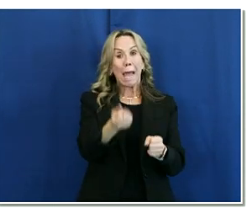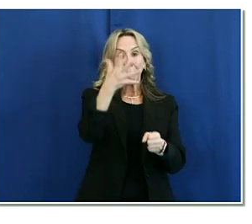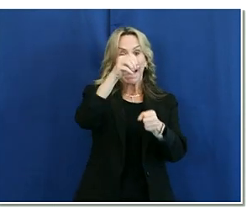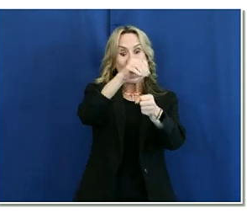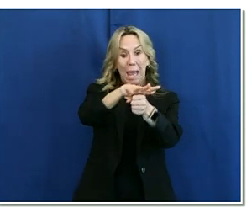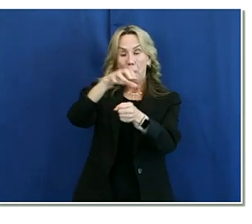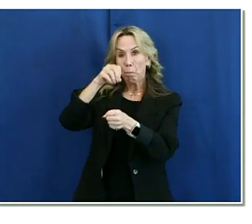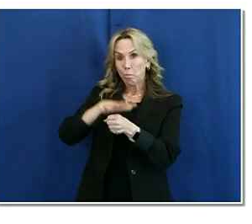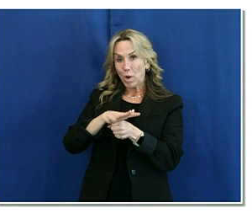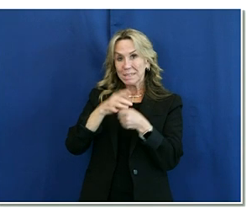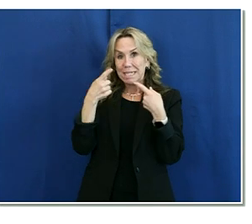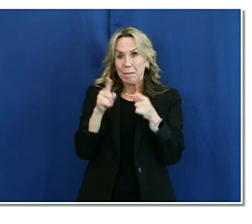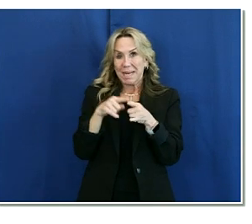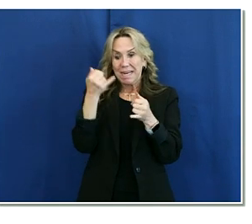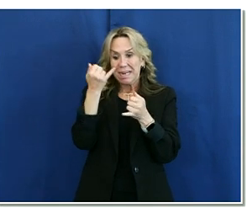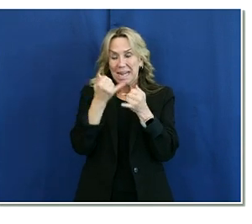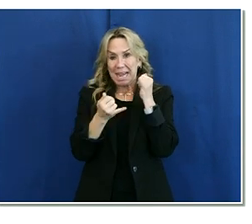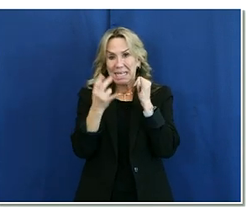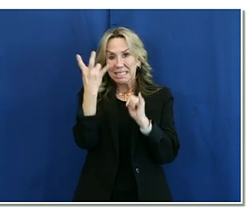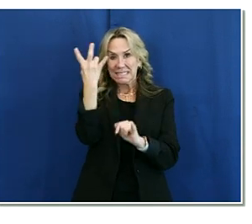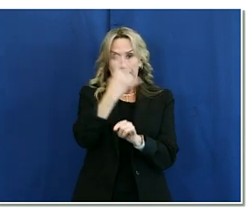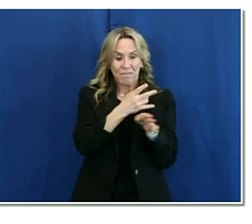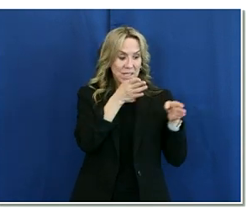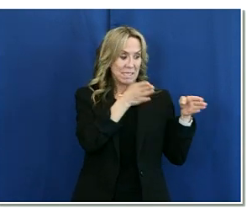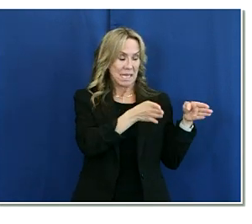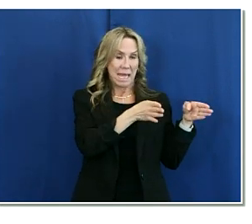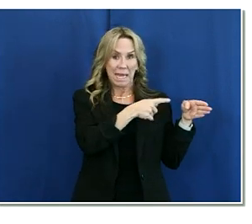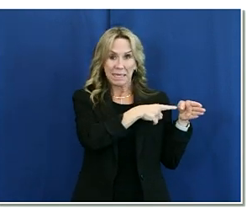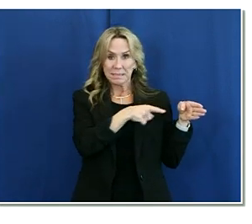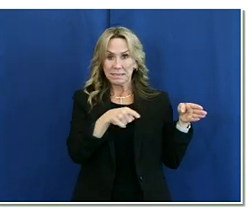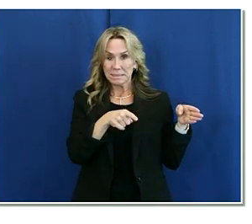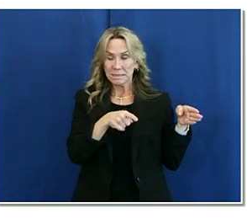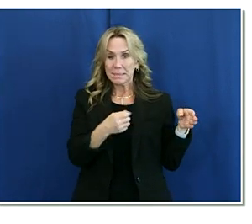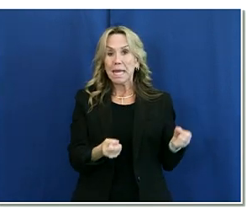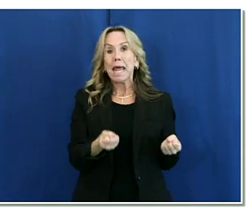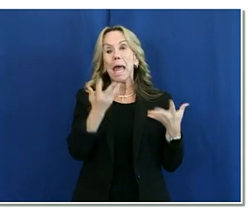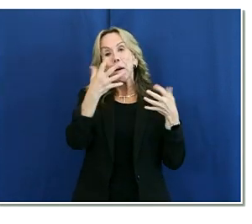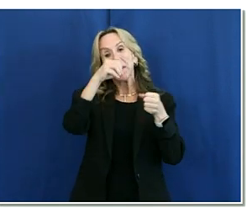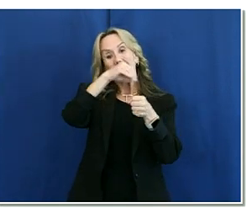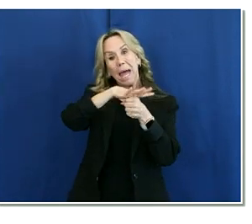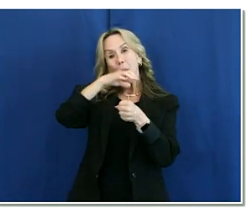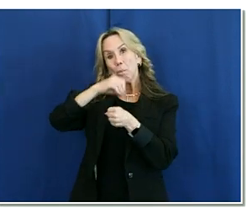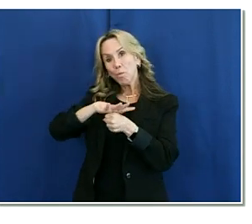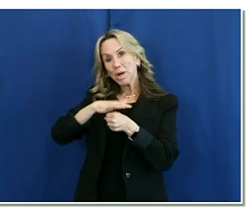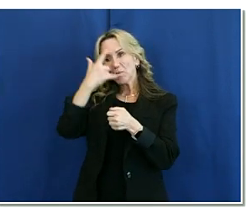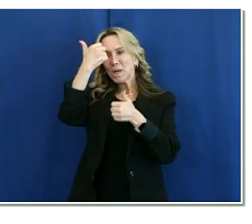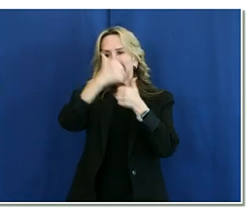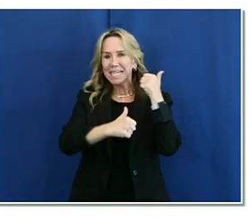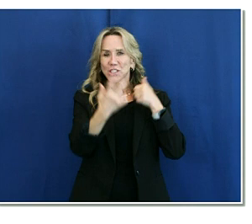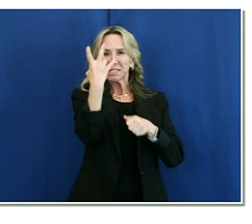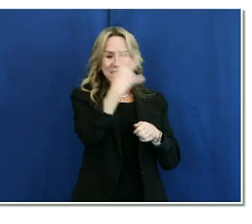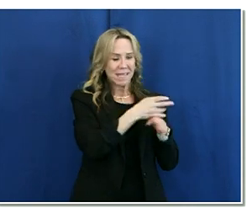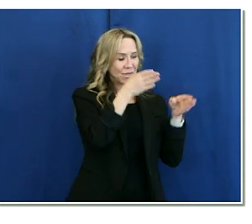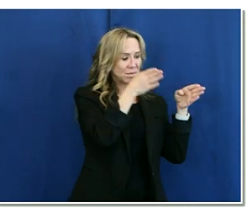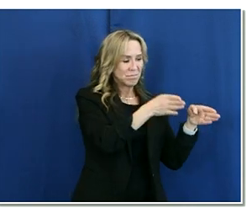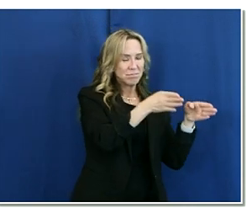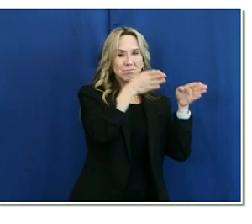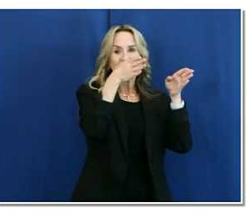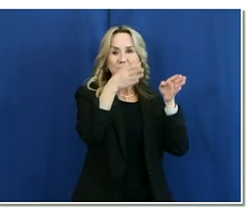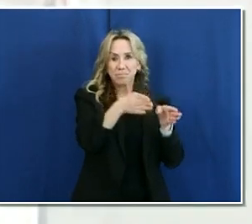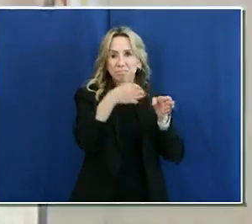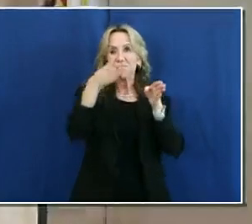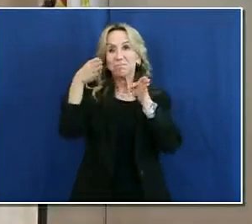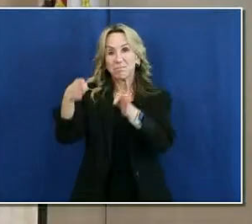in the past 7 days and the number of outbreaks per each of those 7 days. So that is how we get Right.